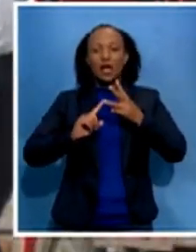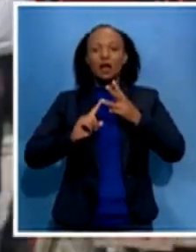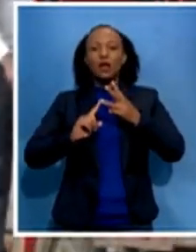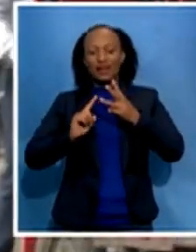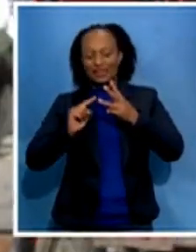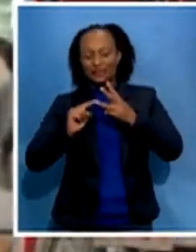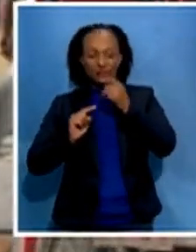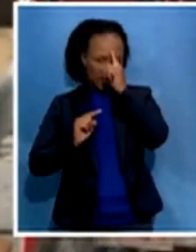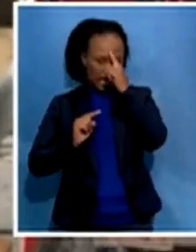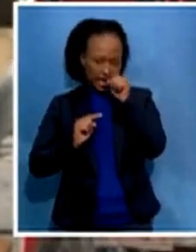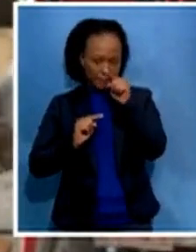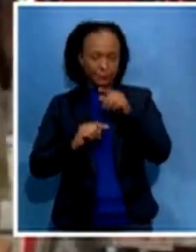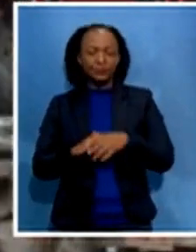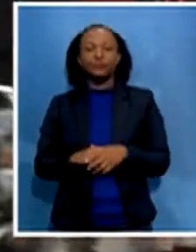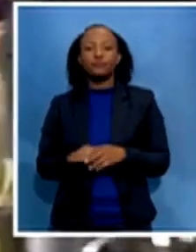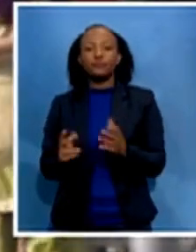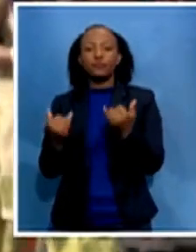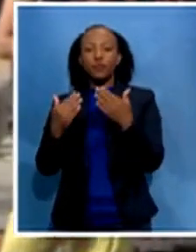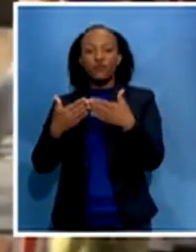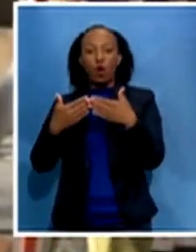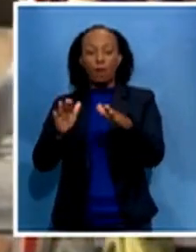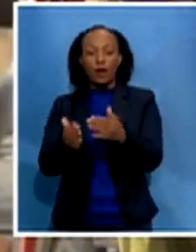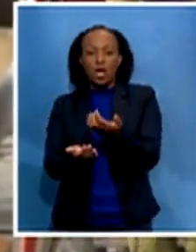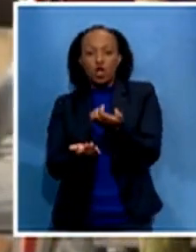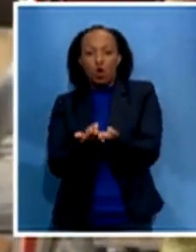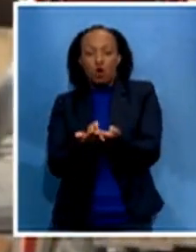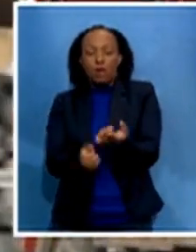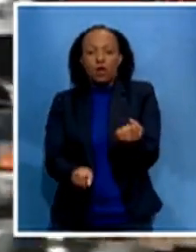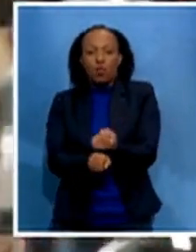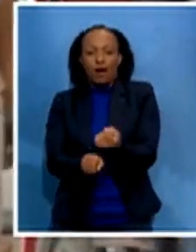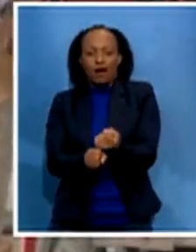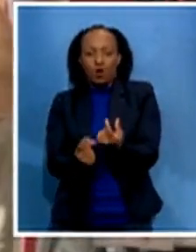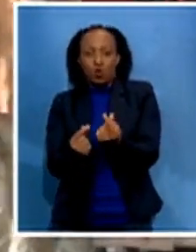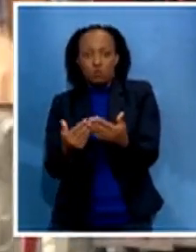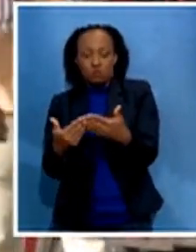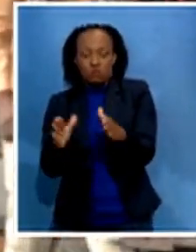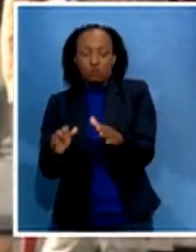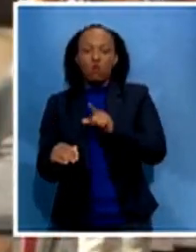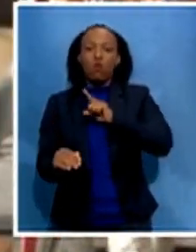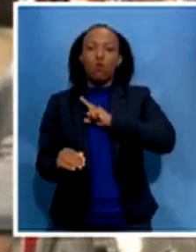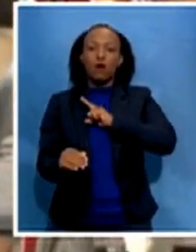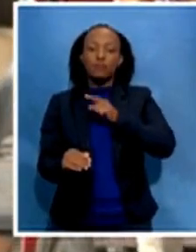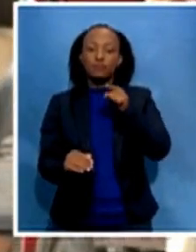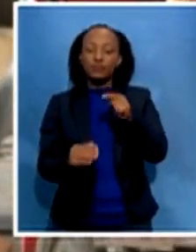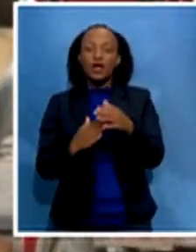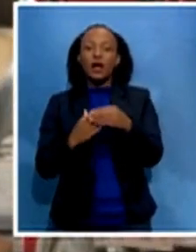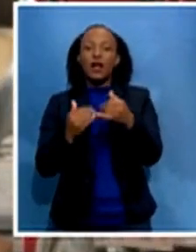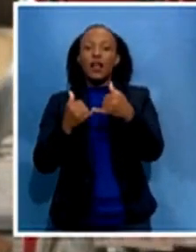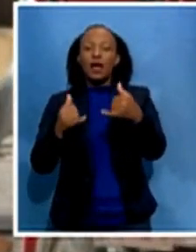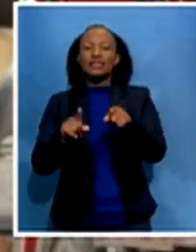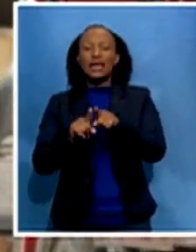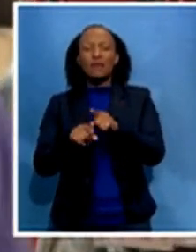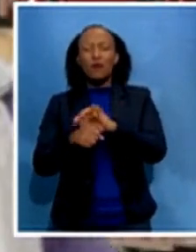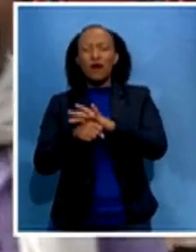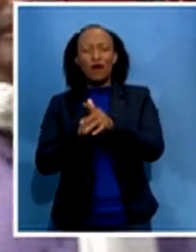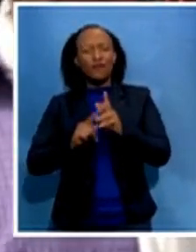up of the economy, a lax implementation of COVID-19 guidelines and coronavirus fatigue are to blame. The government has been urging